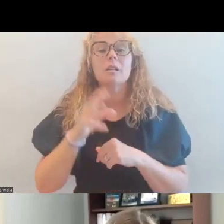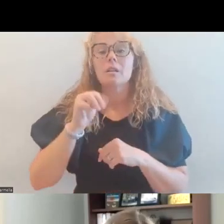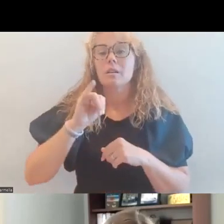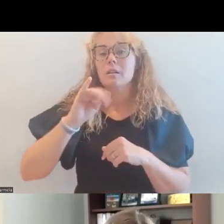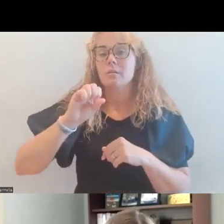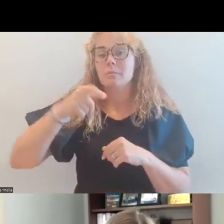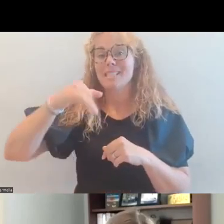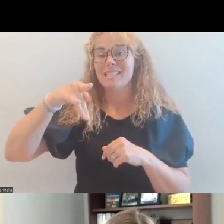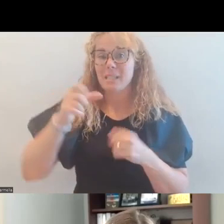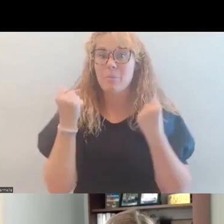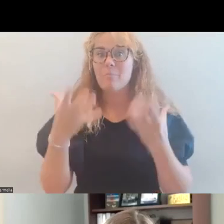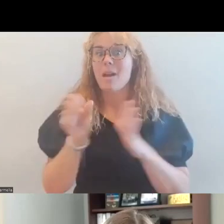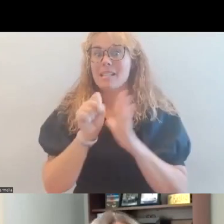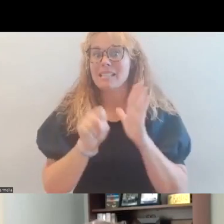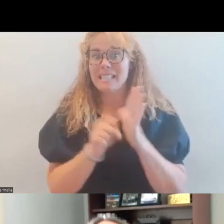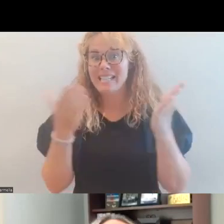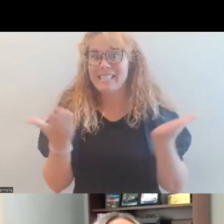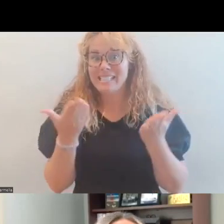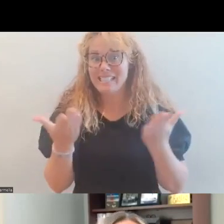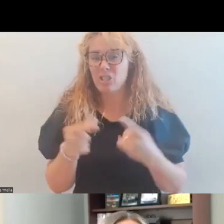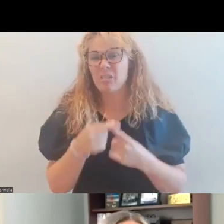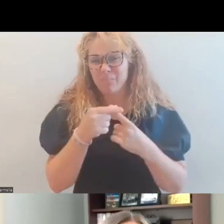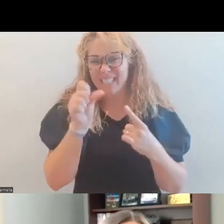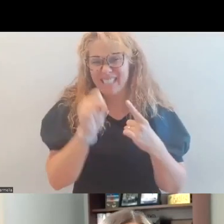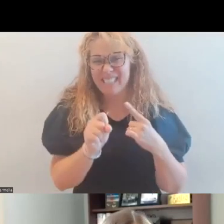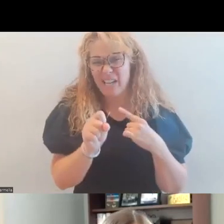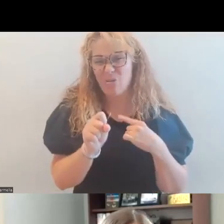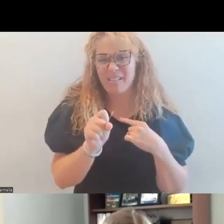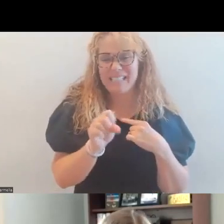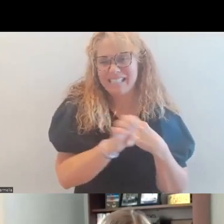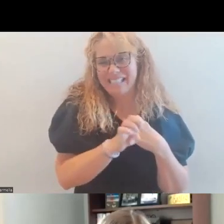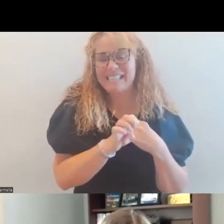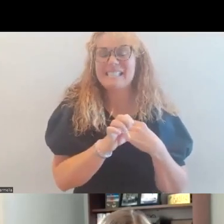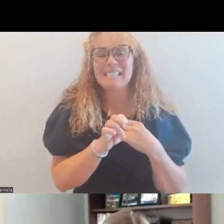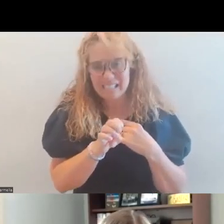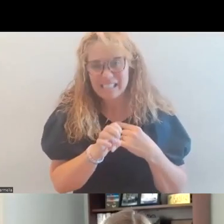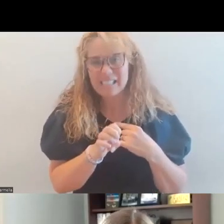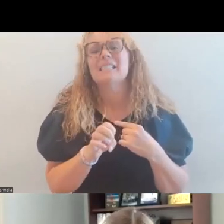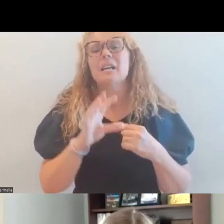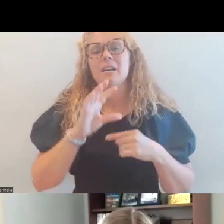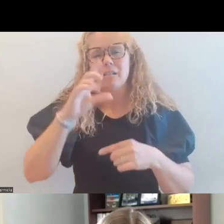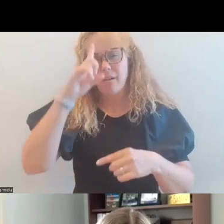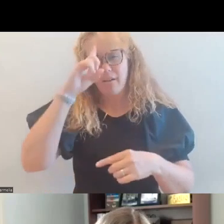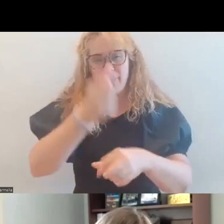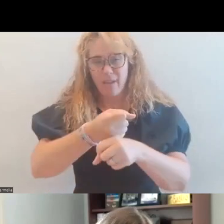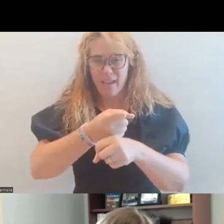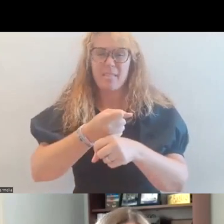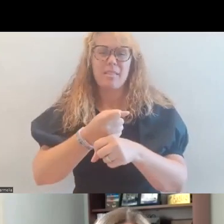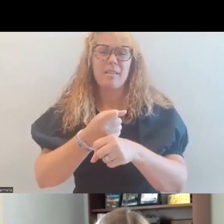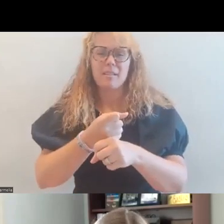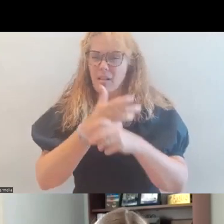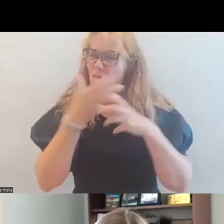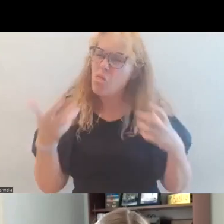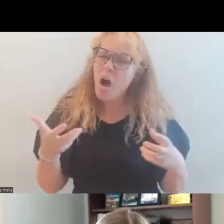many states that may be here as well, especially along the Southeast, faith plays a huge role in our culture